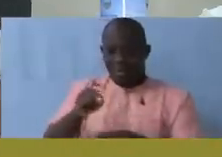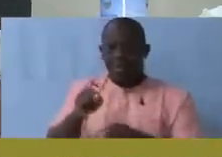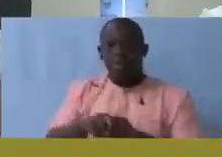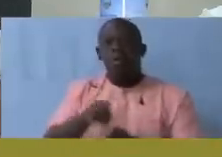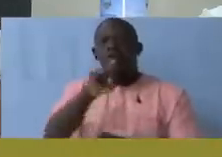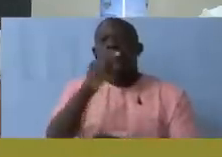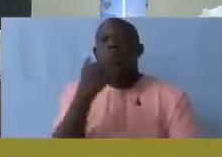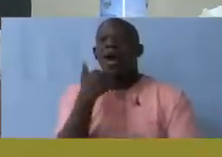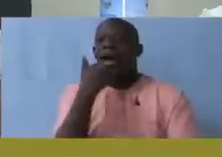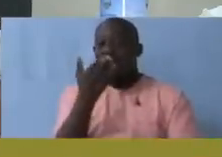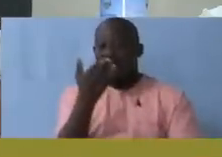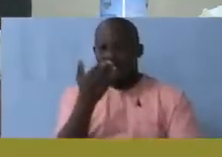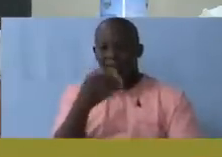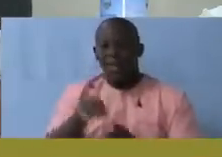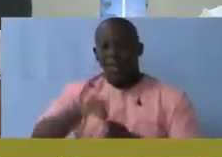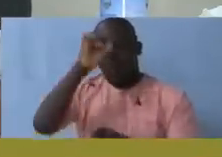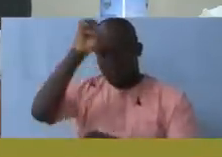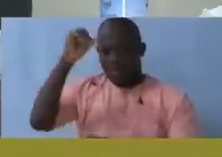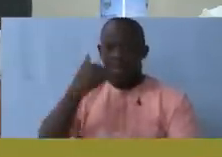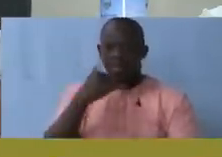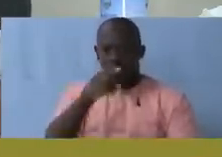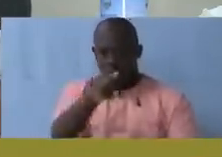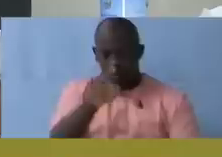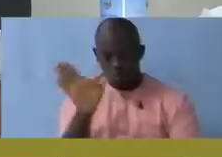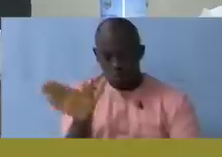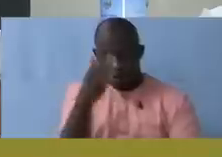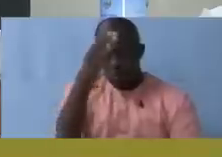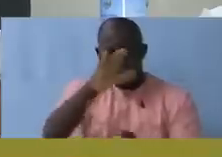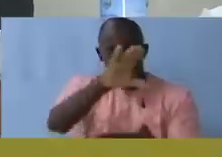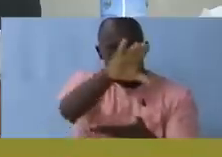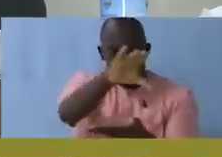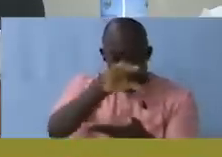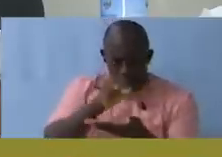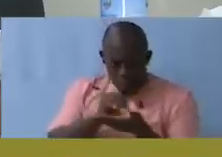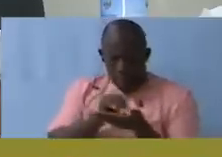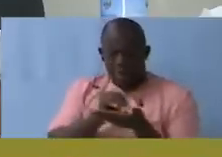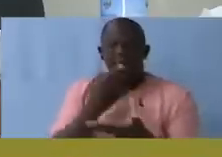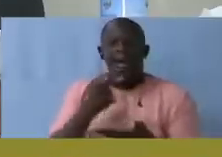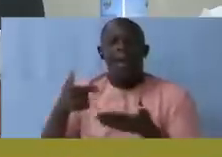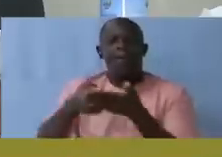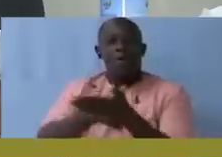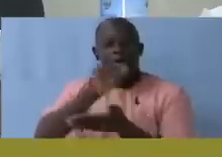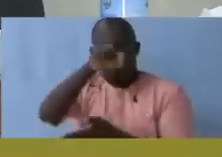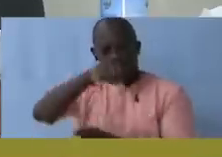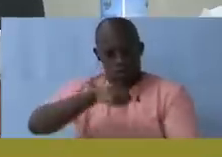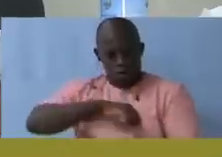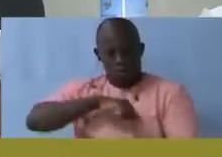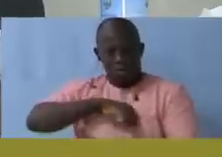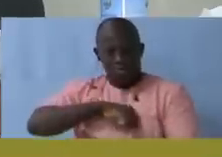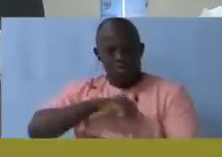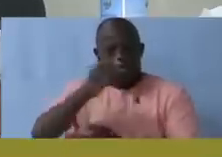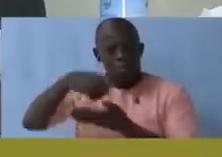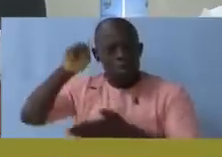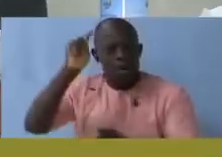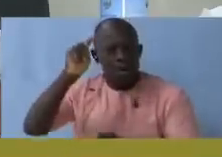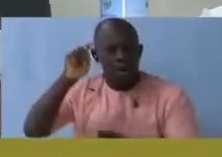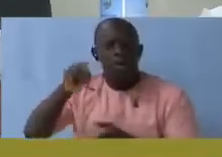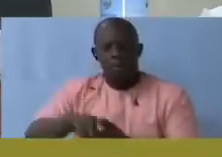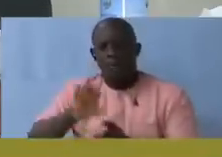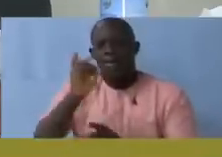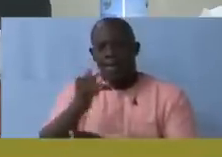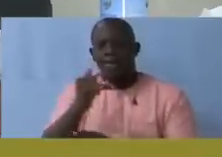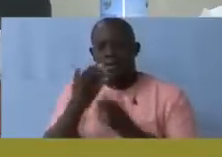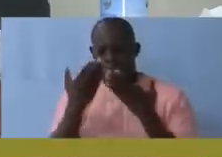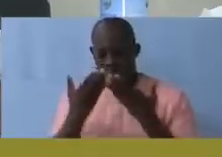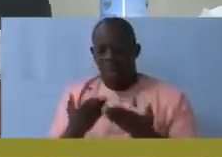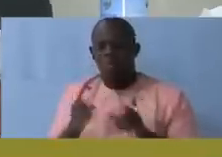you were asked to go and collect the samples yourself, correct? Yes. So yes, proceed, what happened